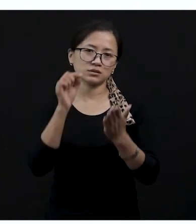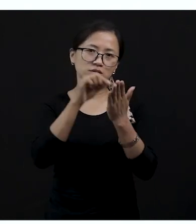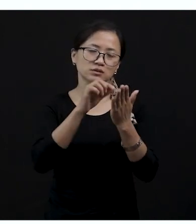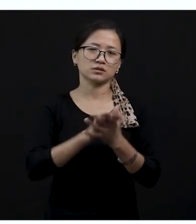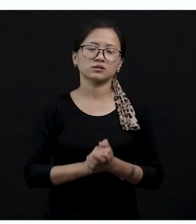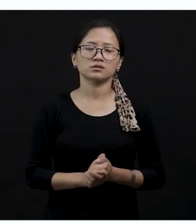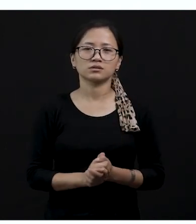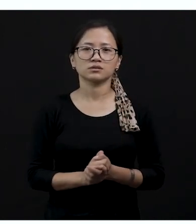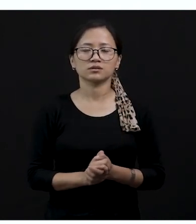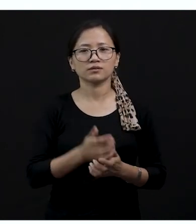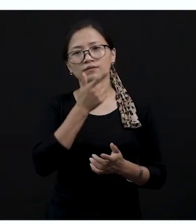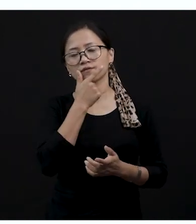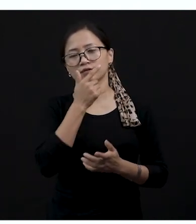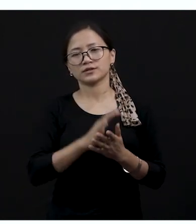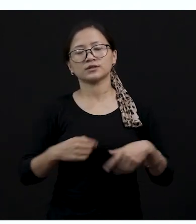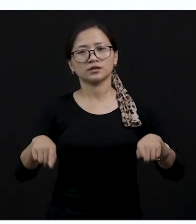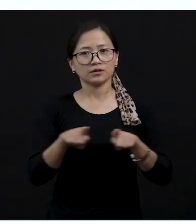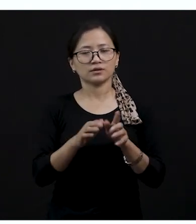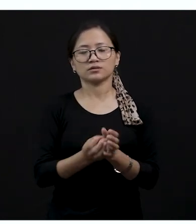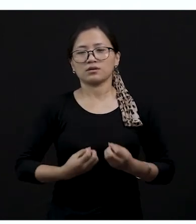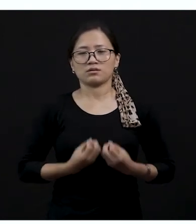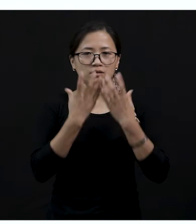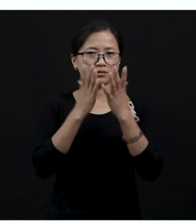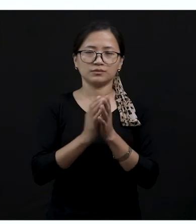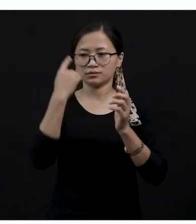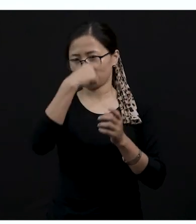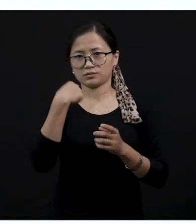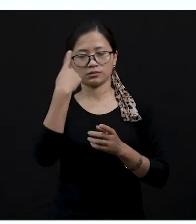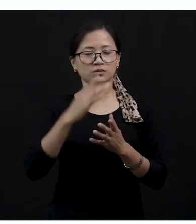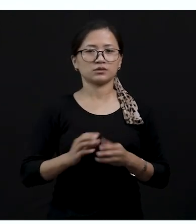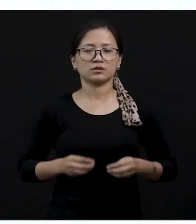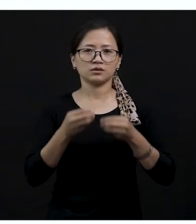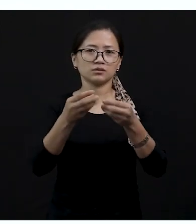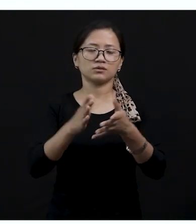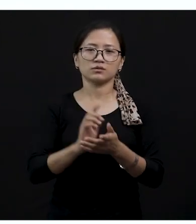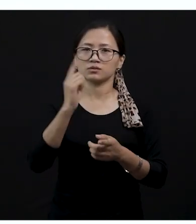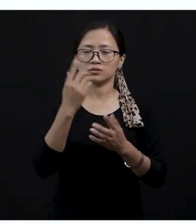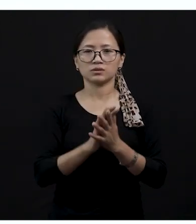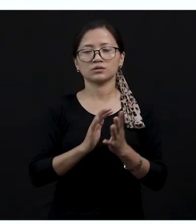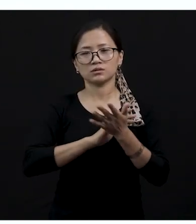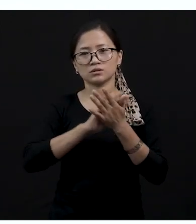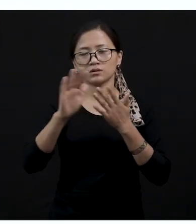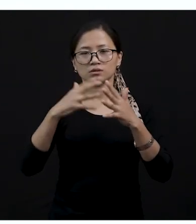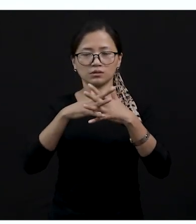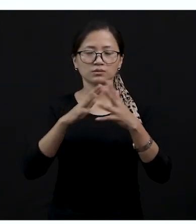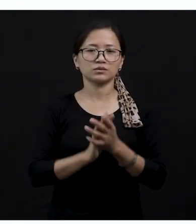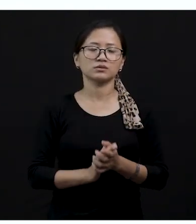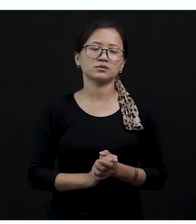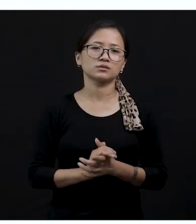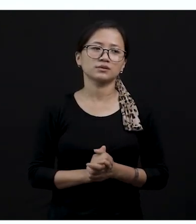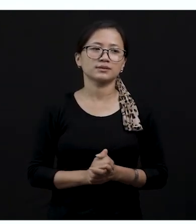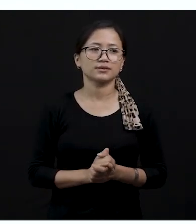indicate a funny and happy mood. Again, now I will give you one homework. Since we